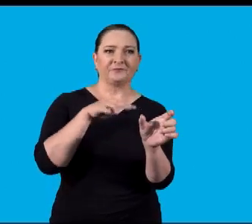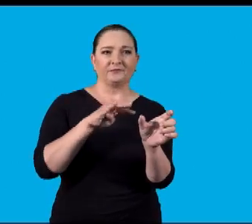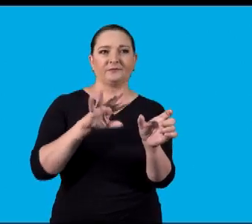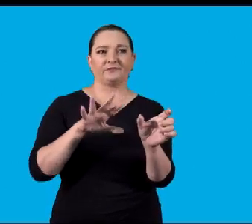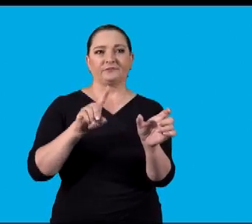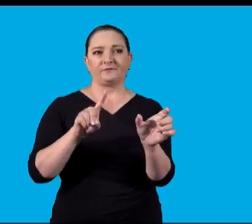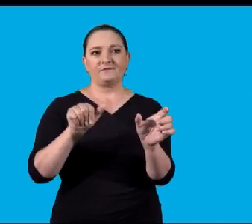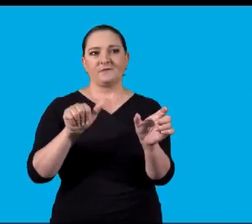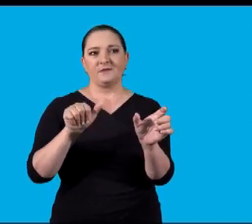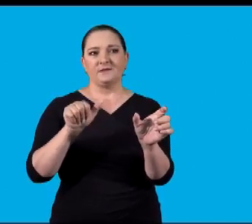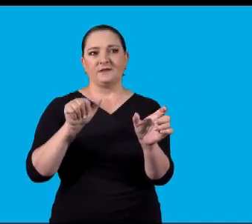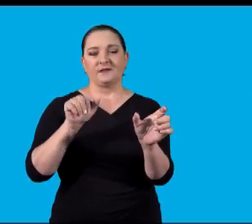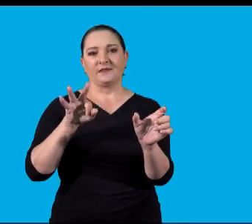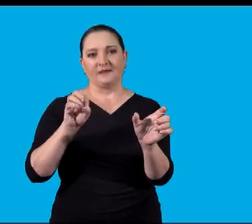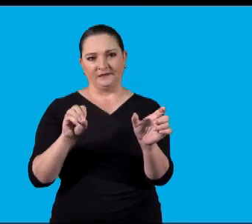negative